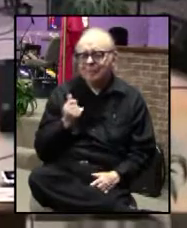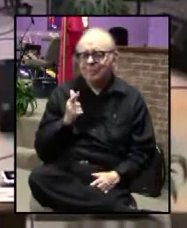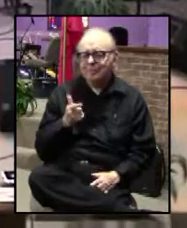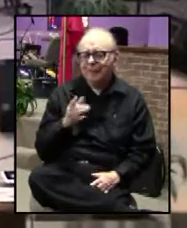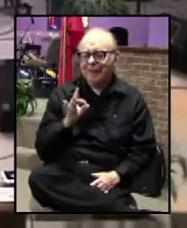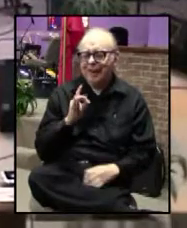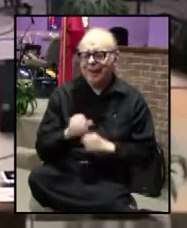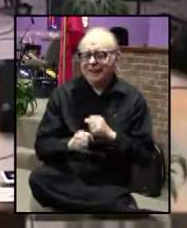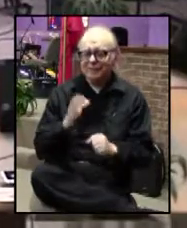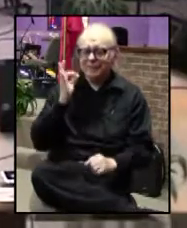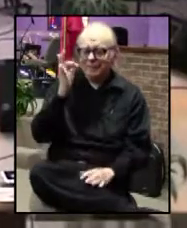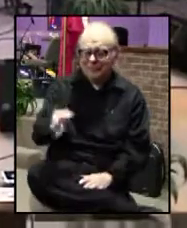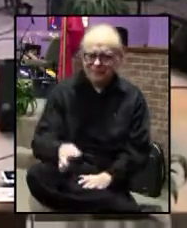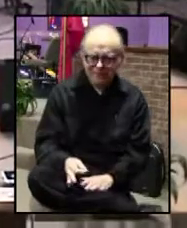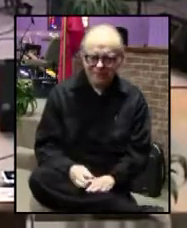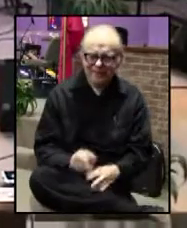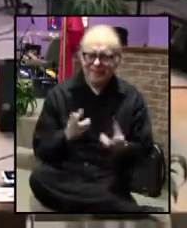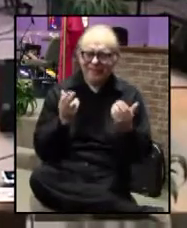years.